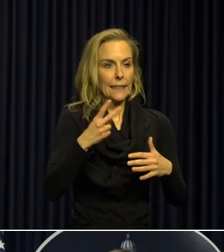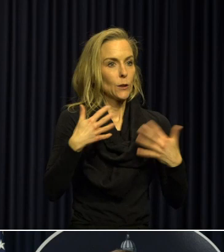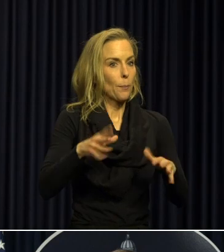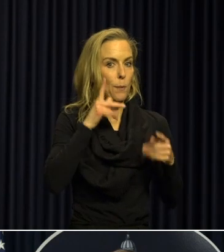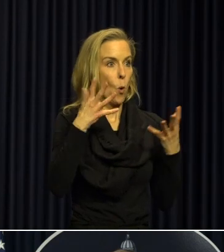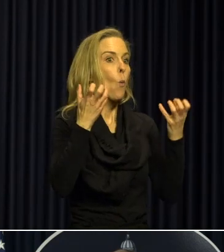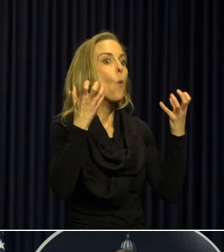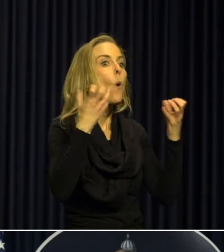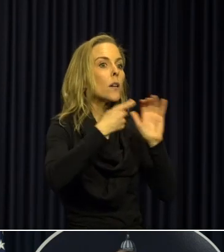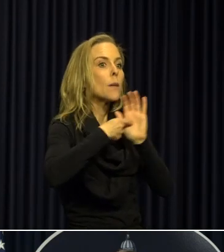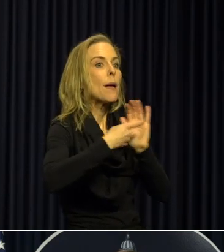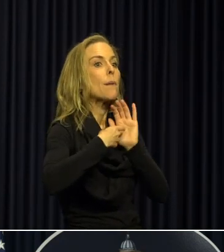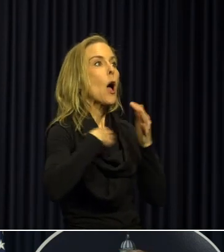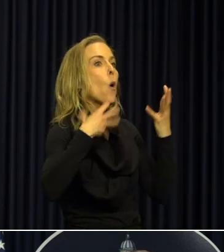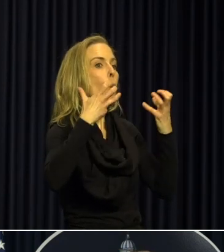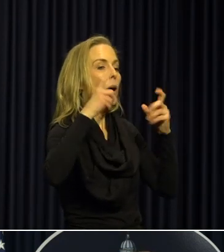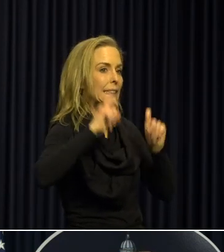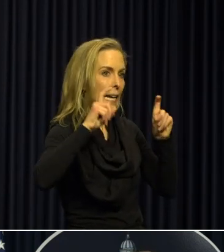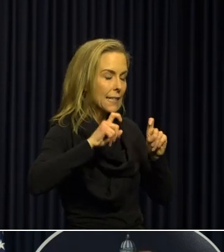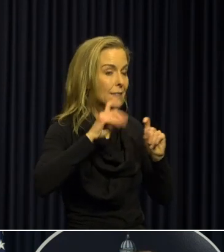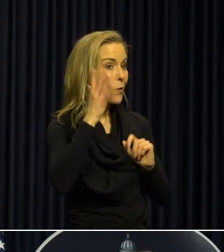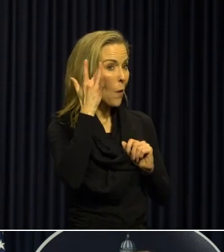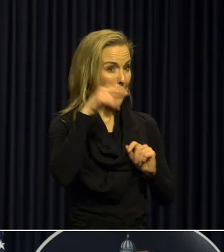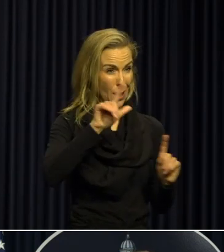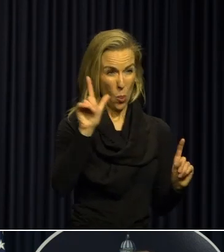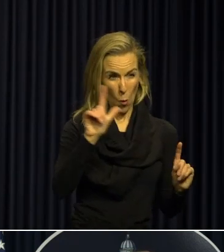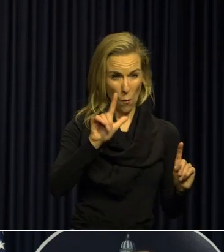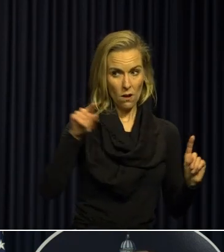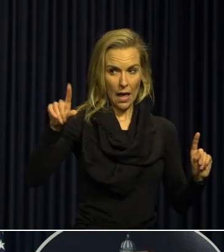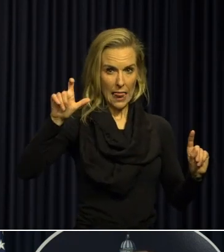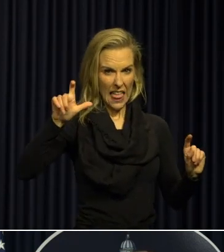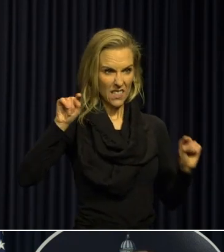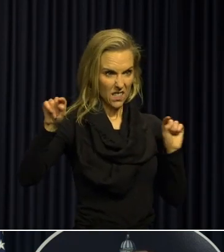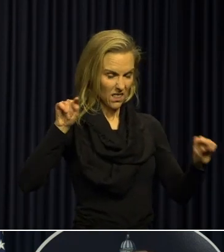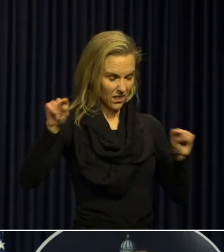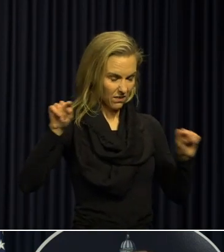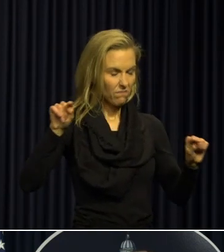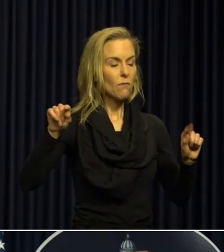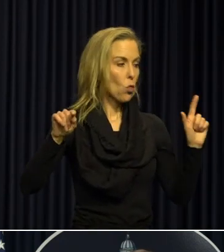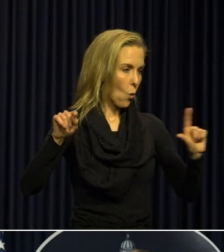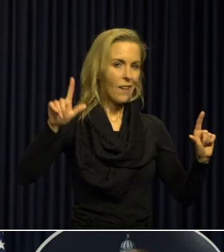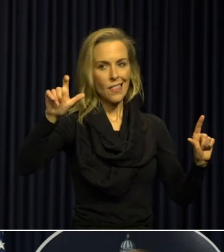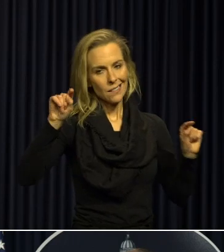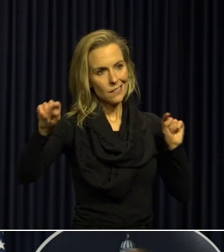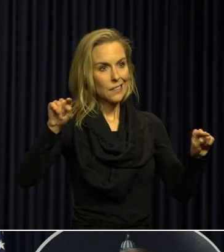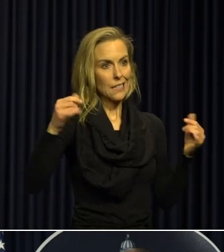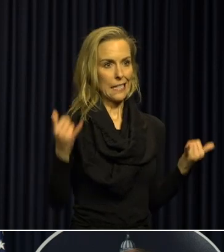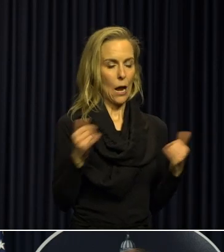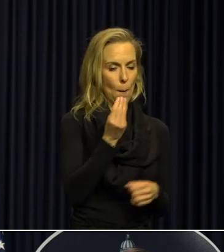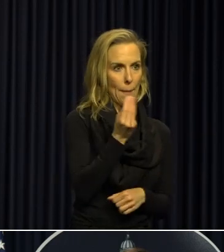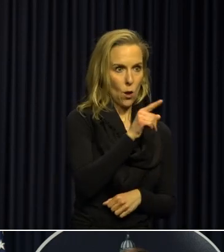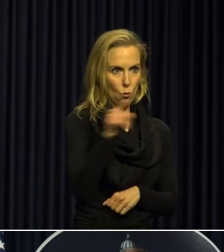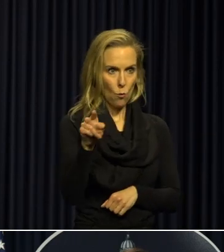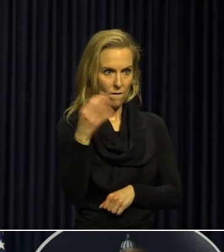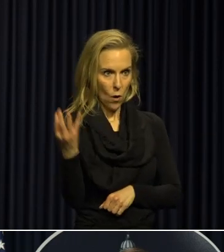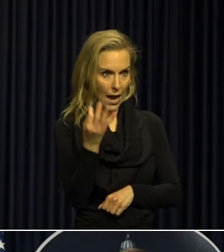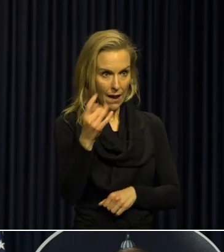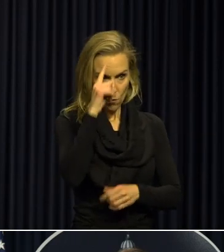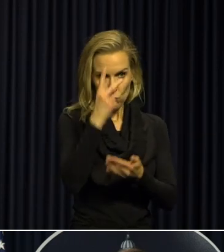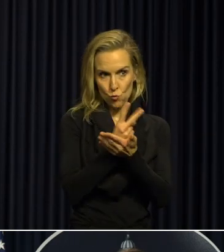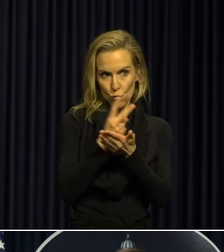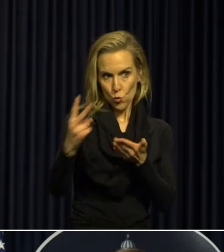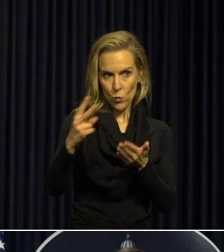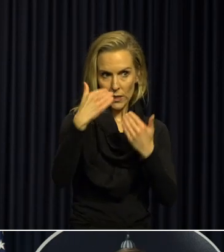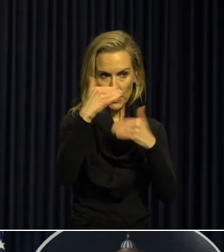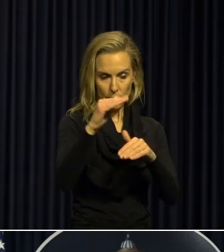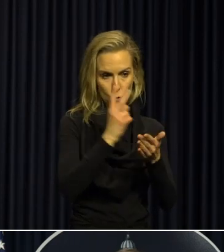demand. Because of that, Louisville and Lexington, we are doing Monday through Friday, and we're going to do them for 2 weeks, but